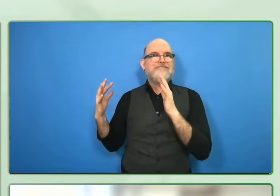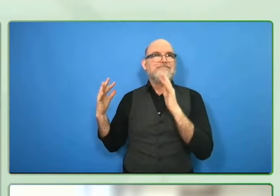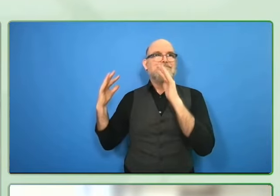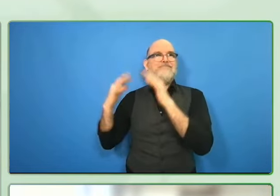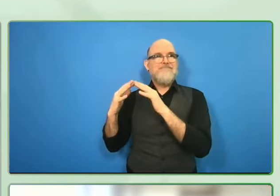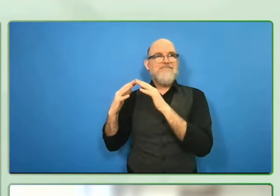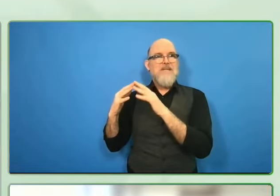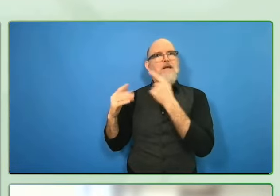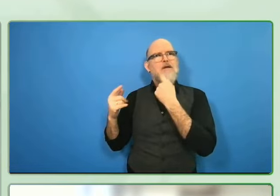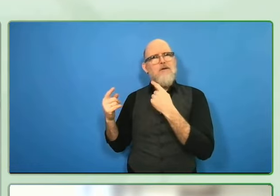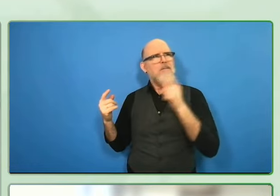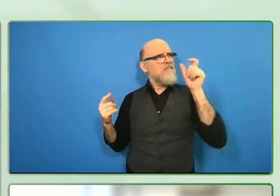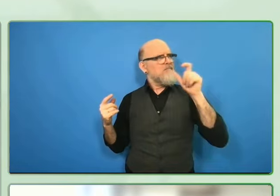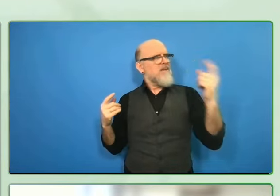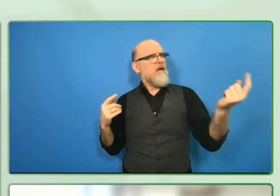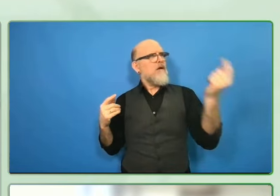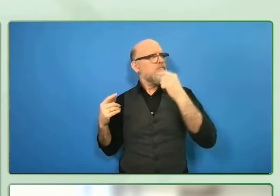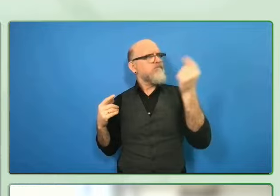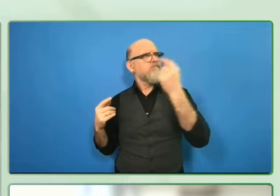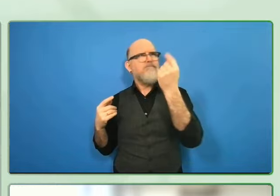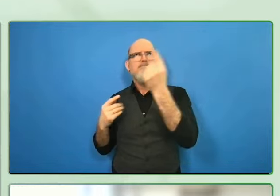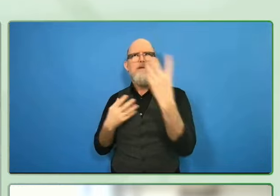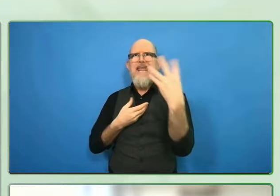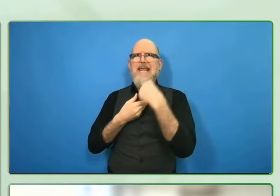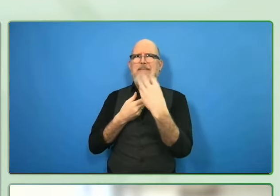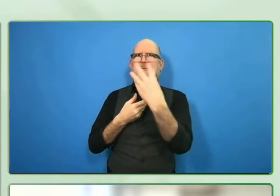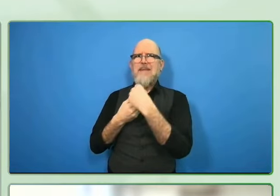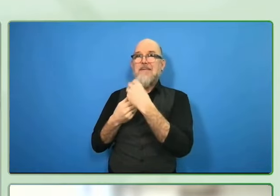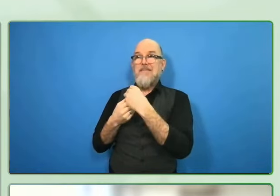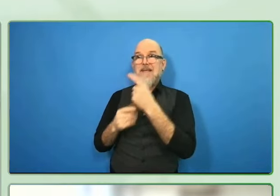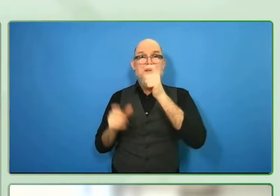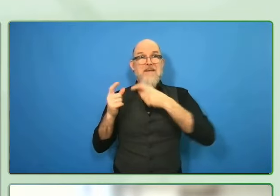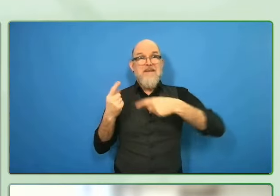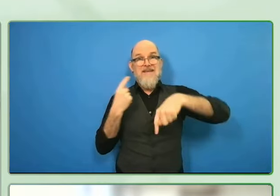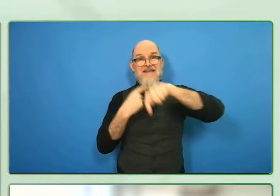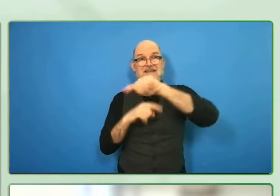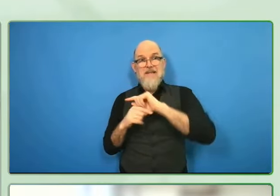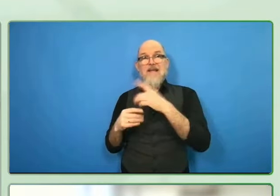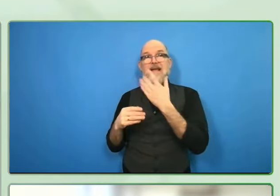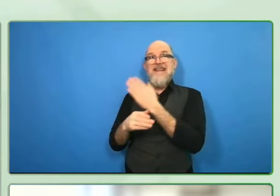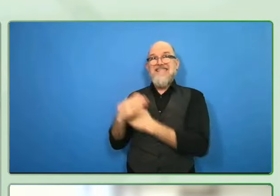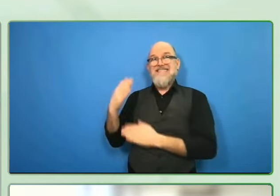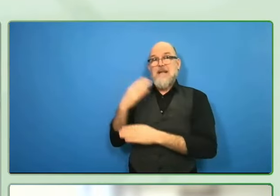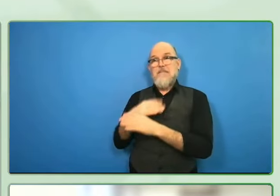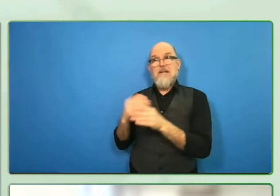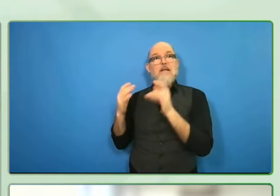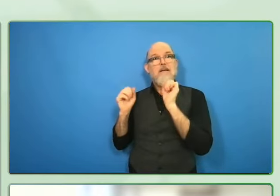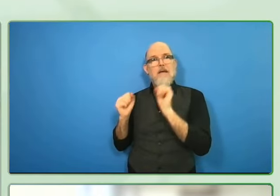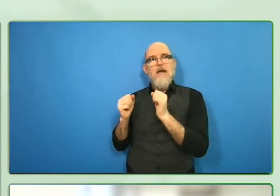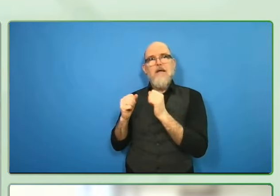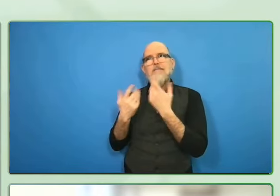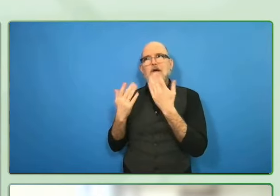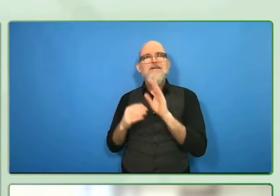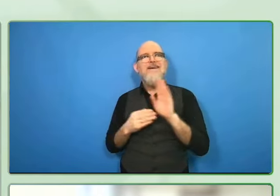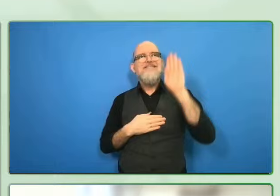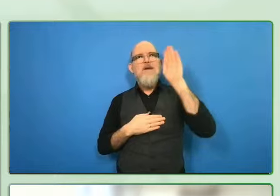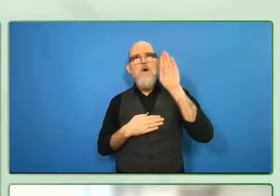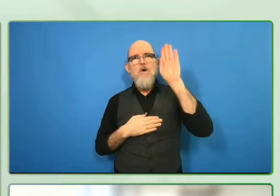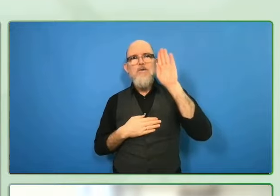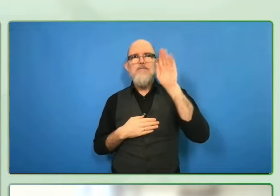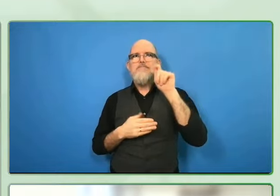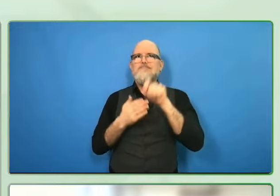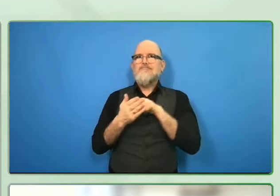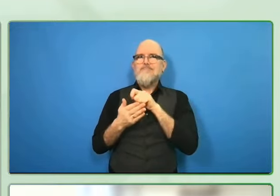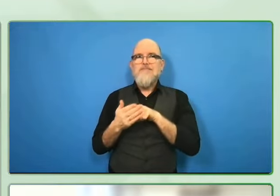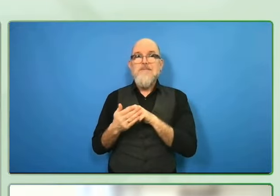they wanted, the 3 top things they wanted their employers to do that would enable them to really thrive at work. And of course, adjustments was right at the heart of